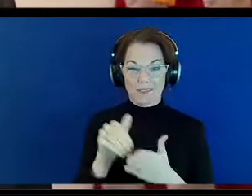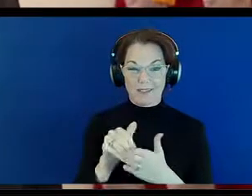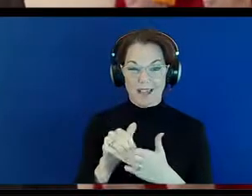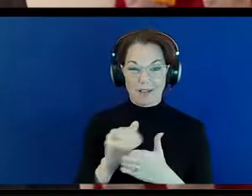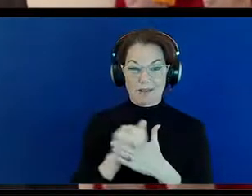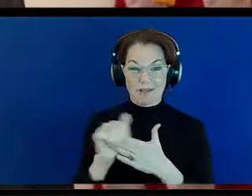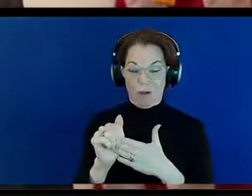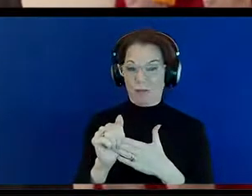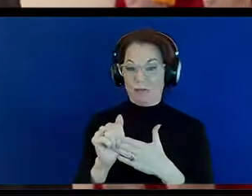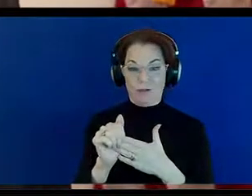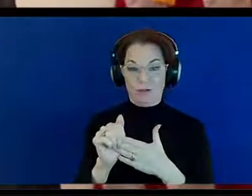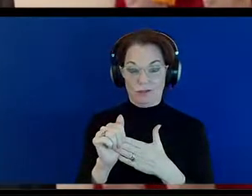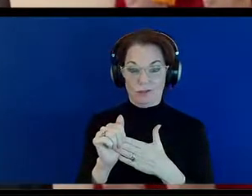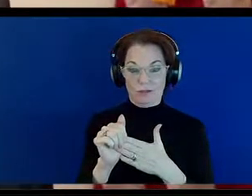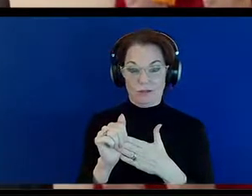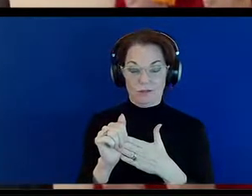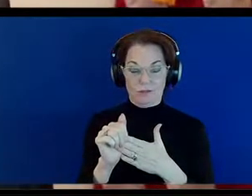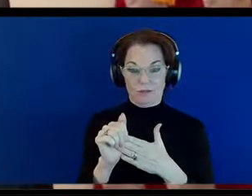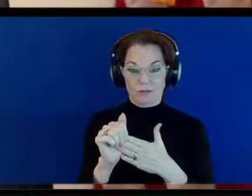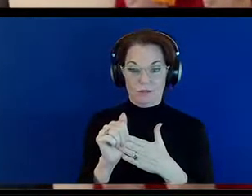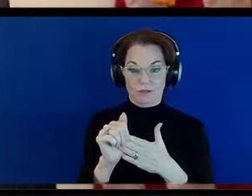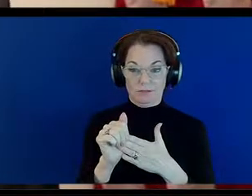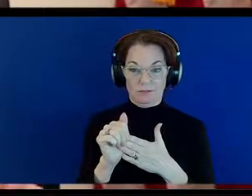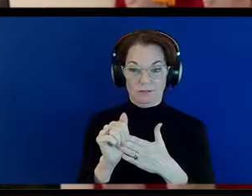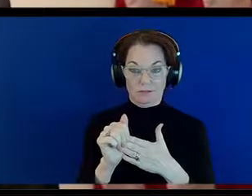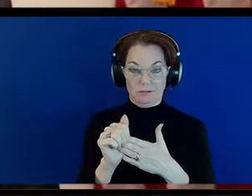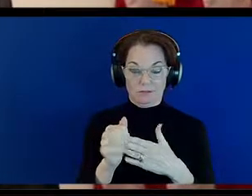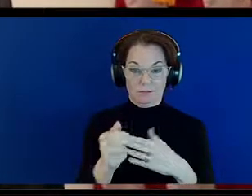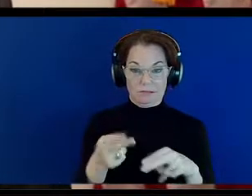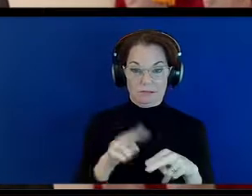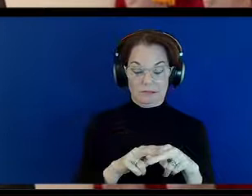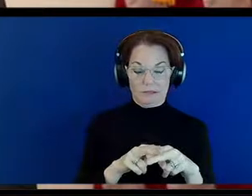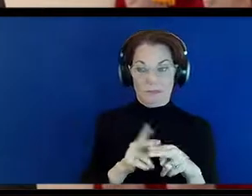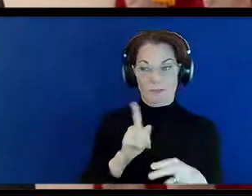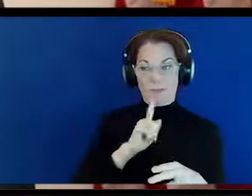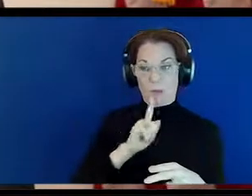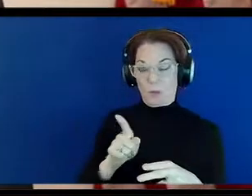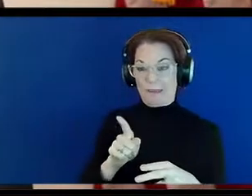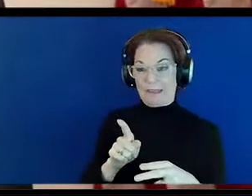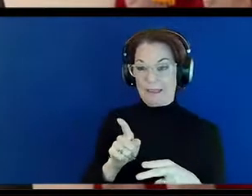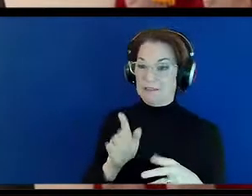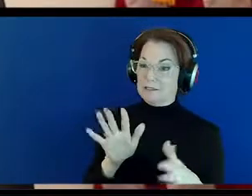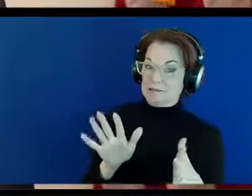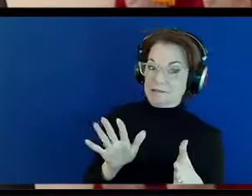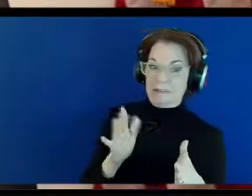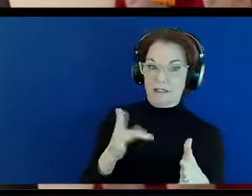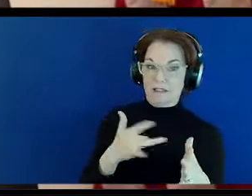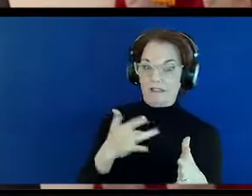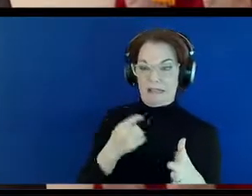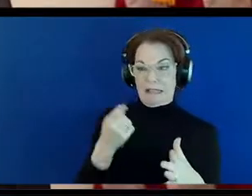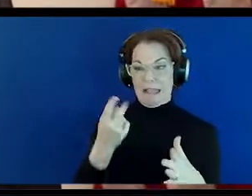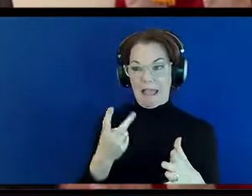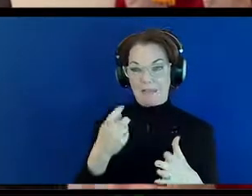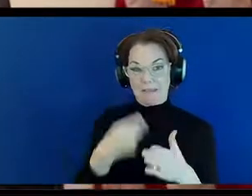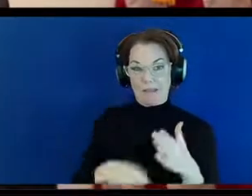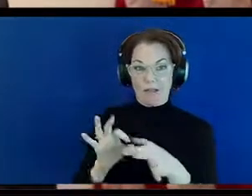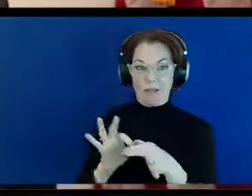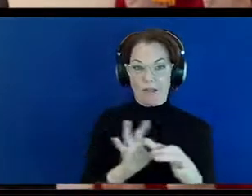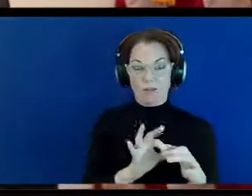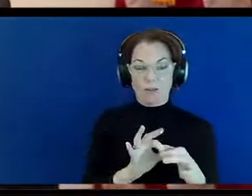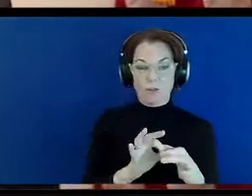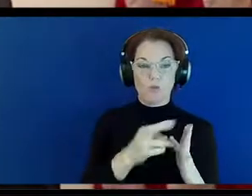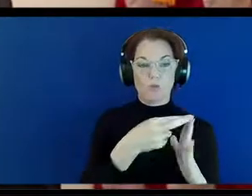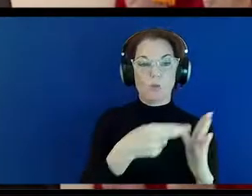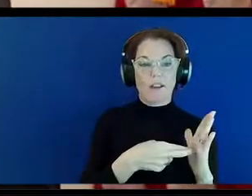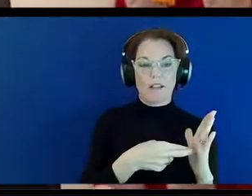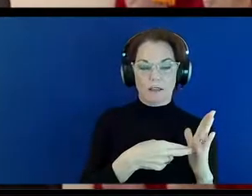be. And in many instances, they think about half of that cost could be due to regulations that they're